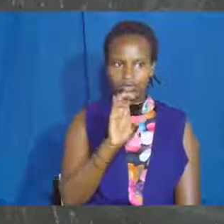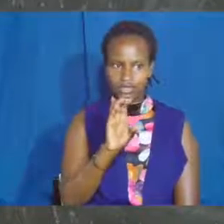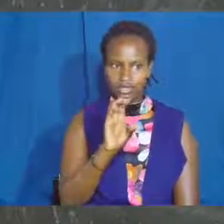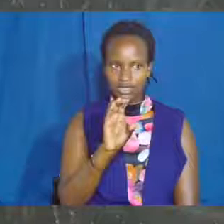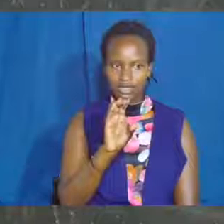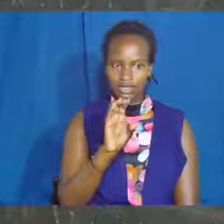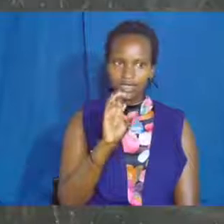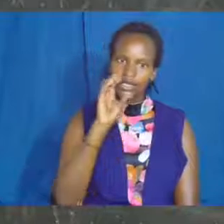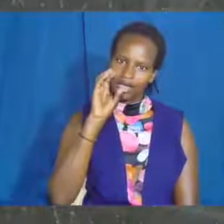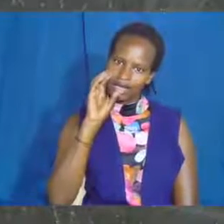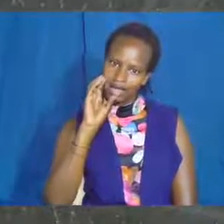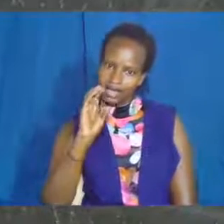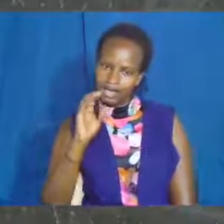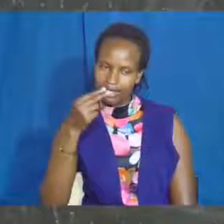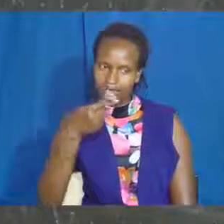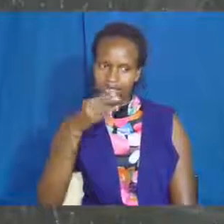electrochemical